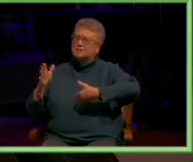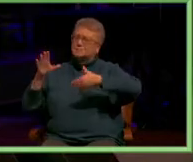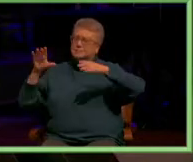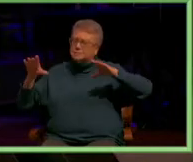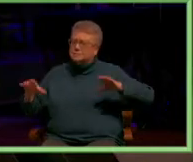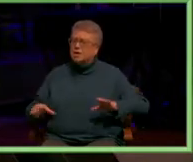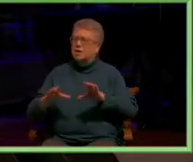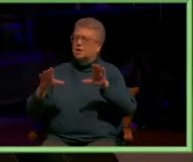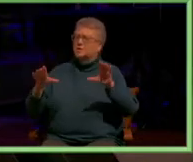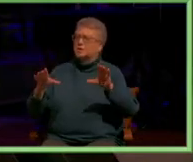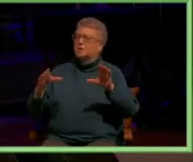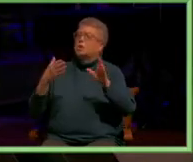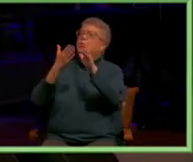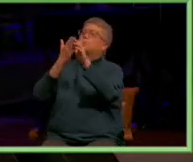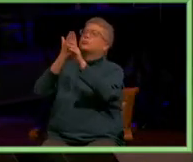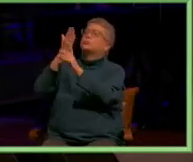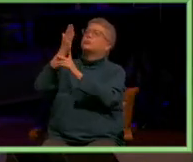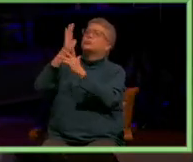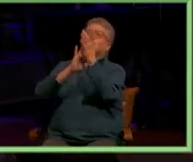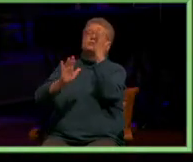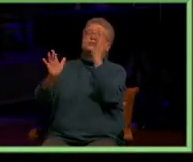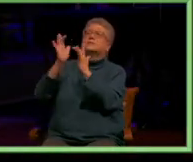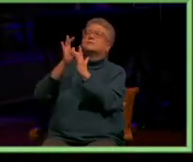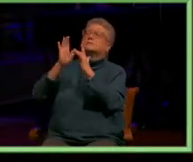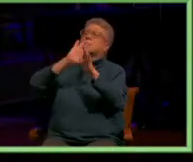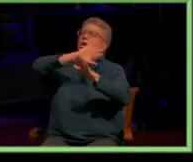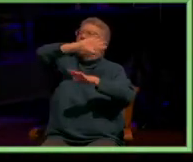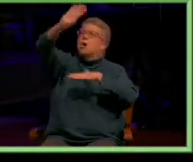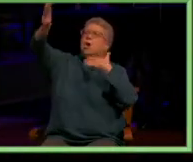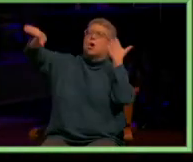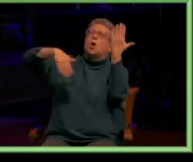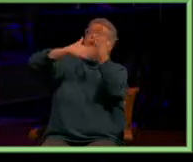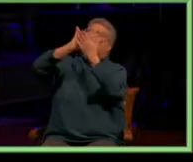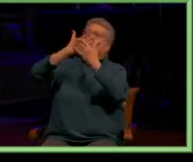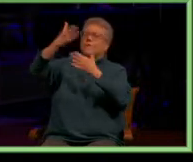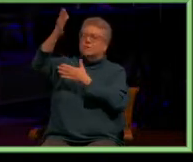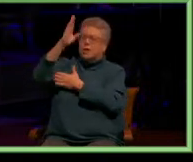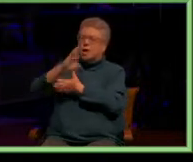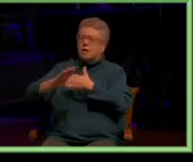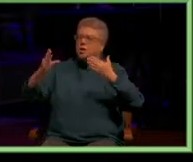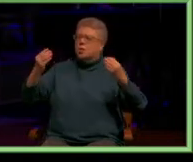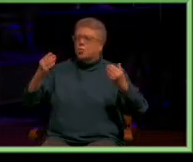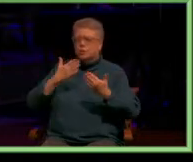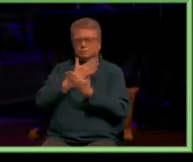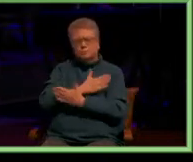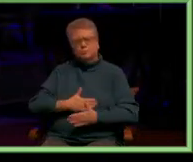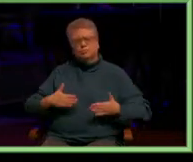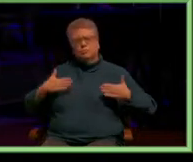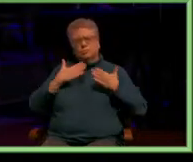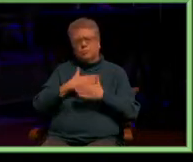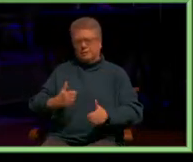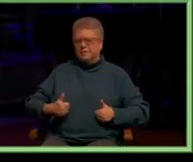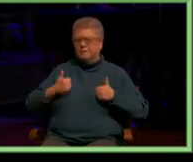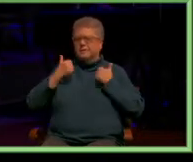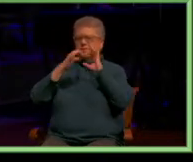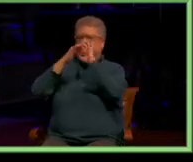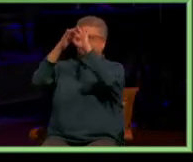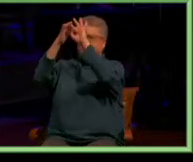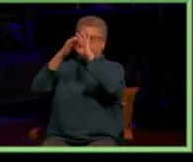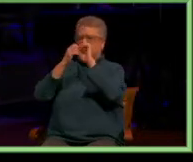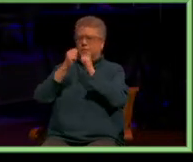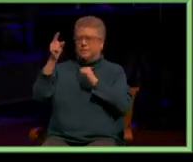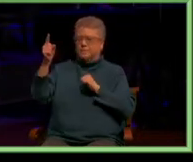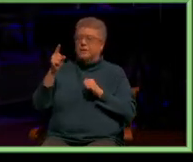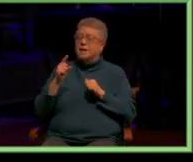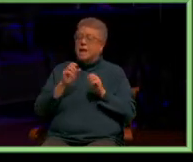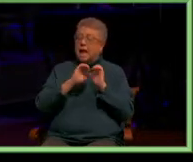in him all the fullness of God was pleased to dwell. You want to know how you can have peace with God? You got to have a hero, and